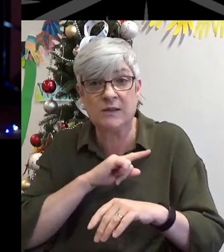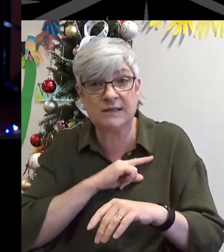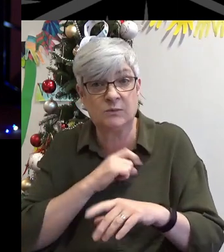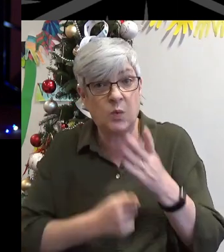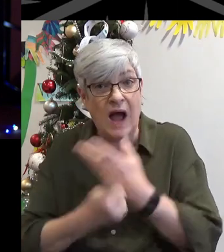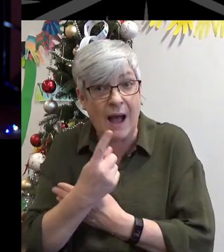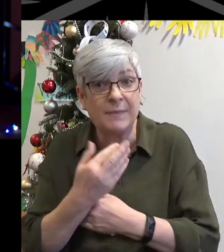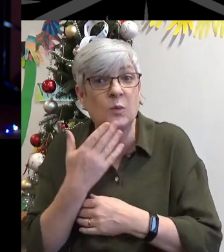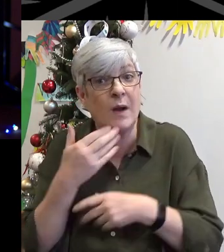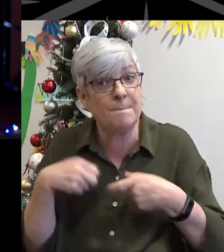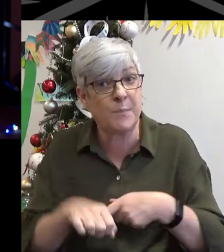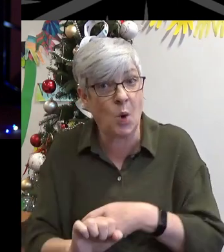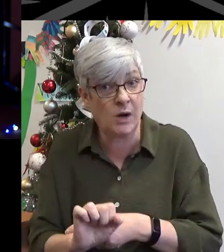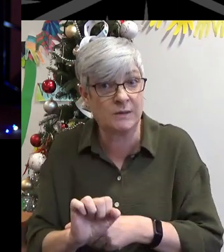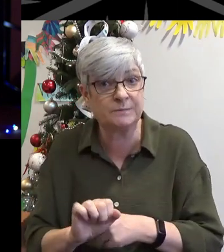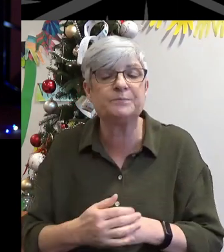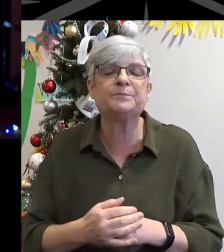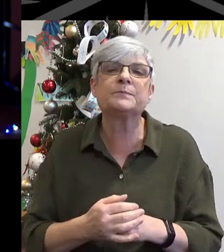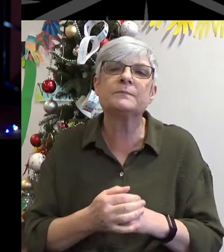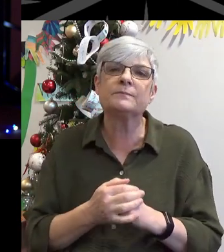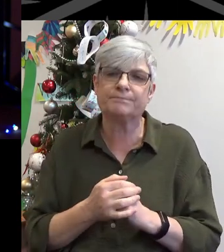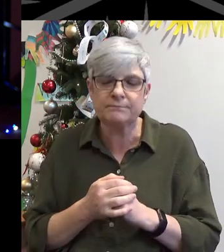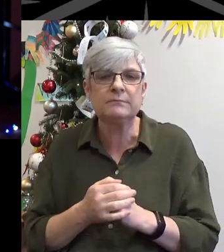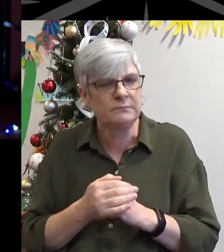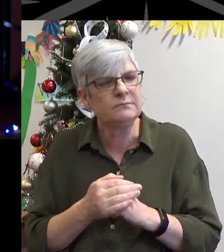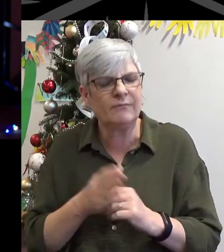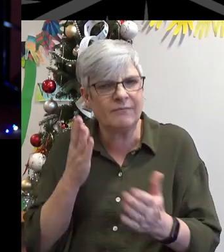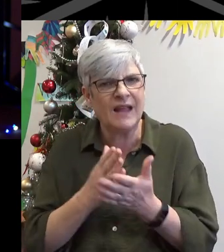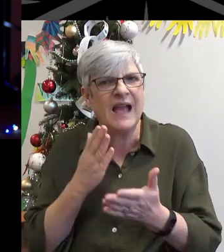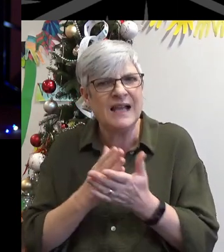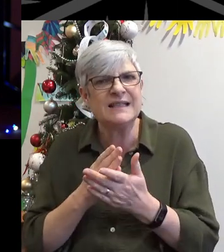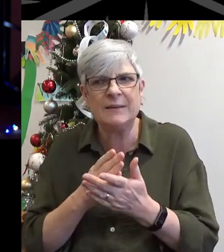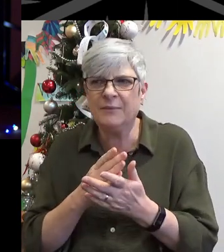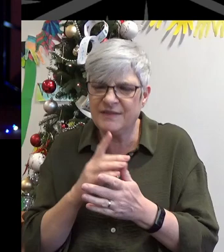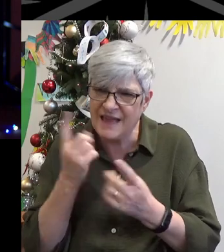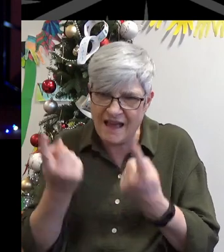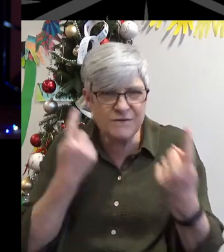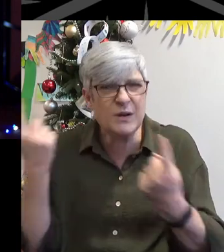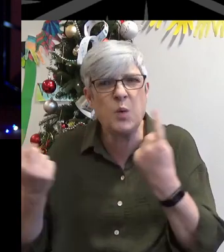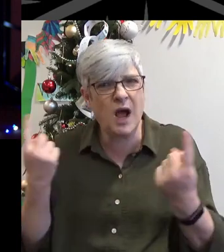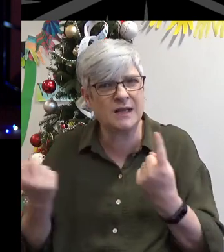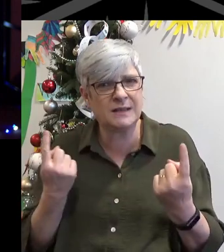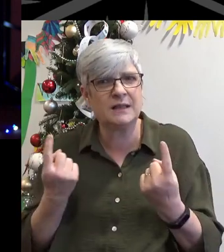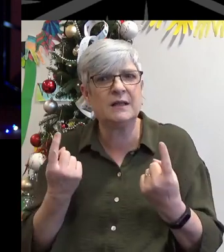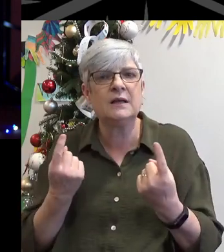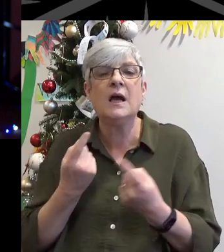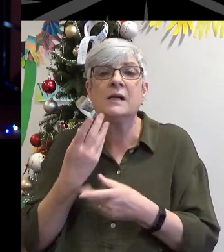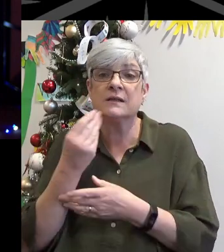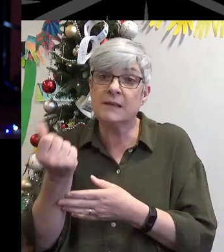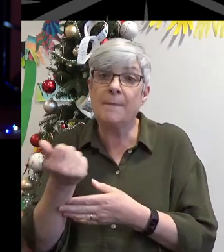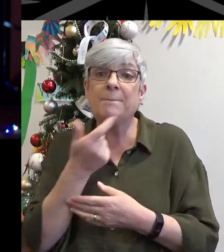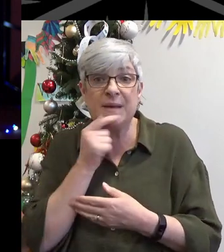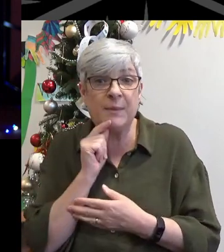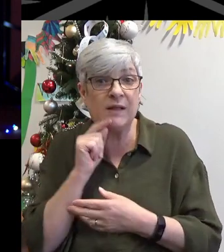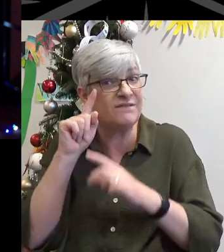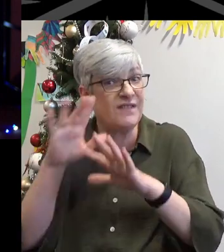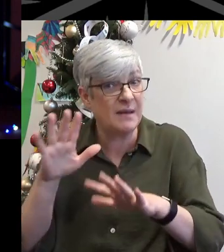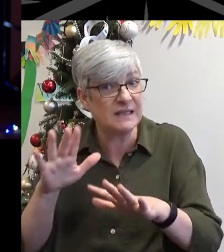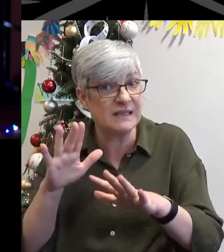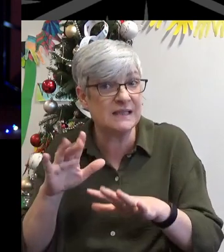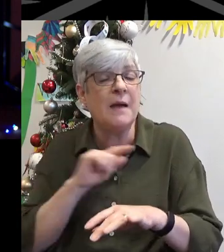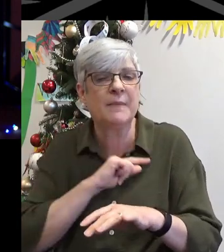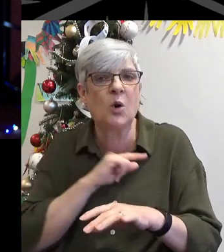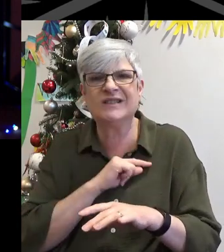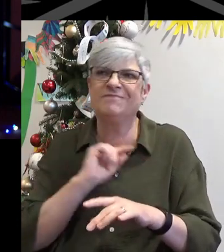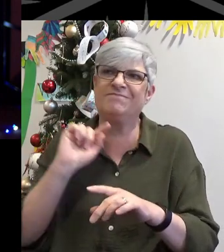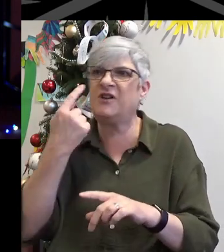happened when they were born. And that's the case with almost all of us. Perhaps one or two folks become famous because they were the first